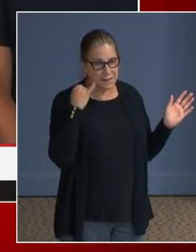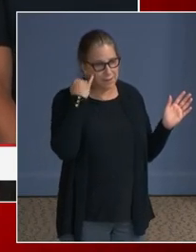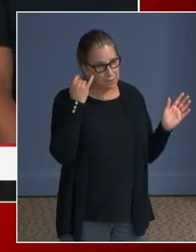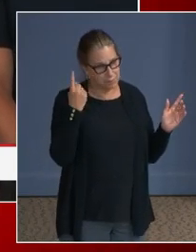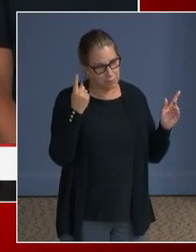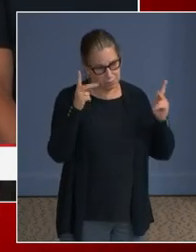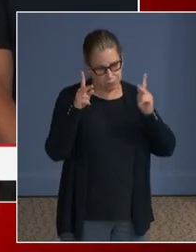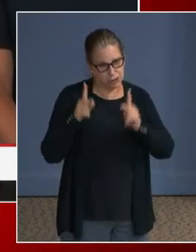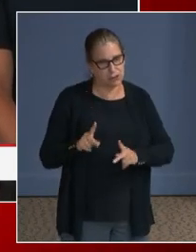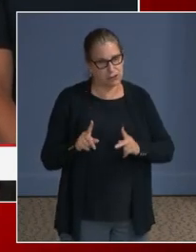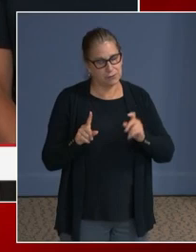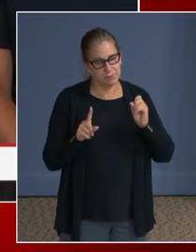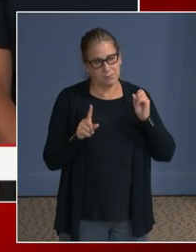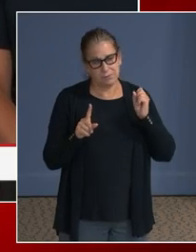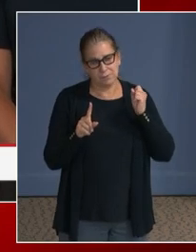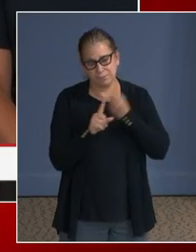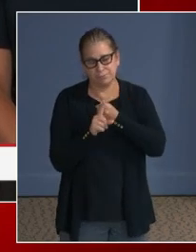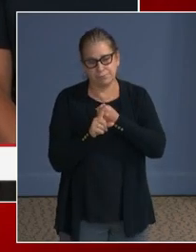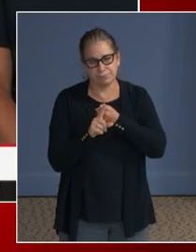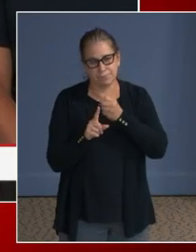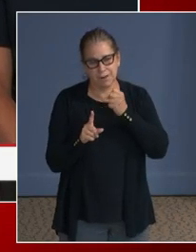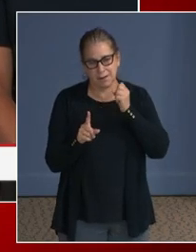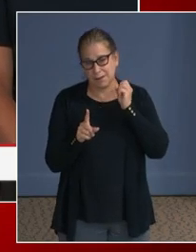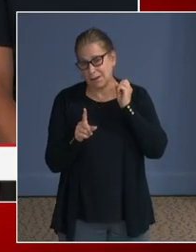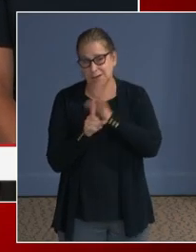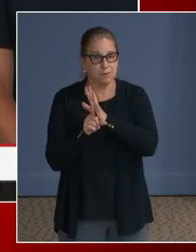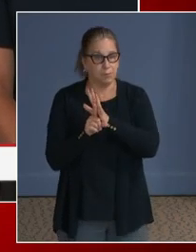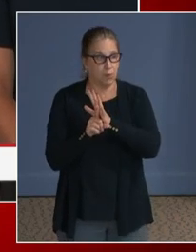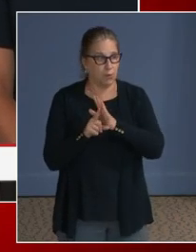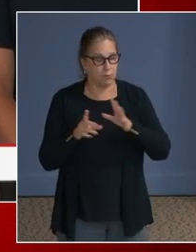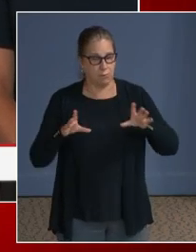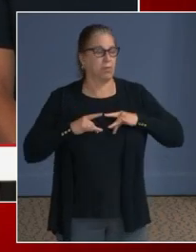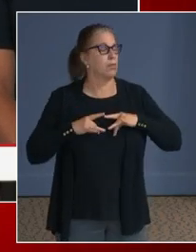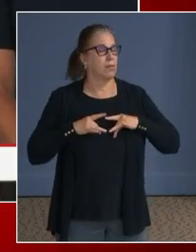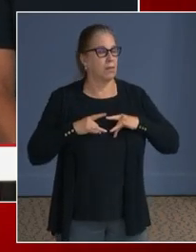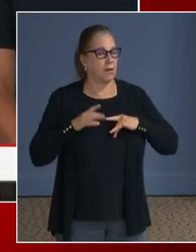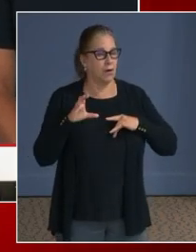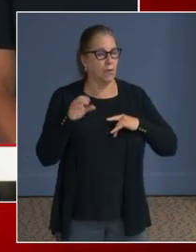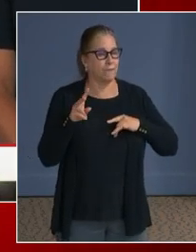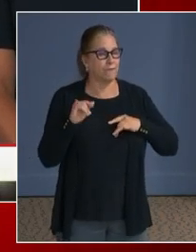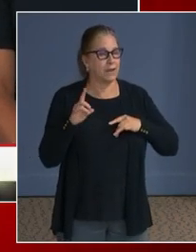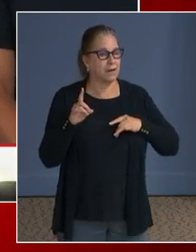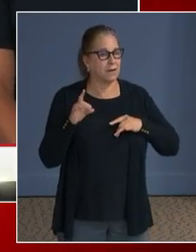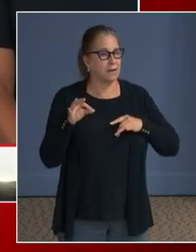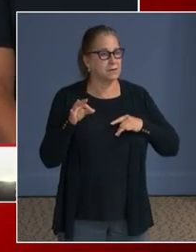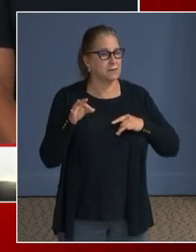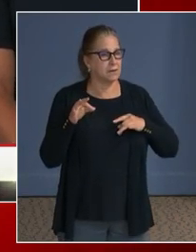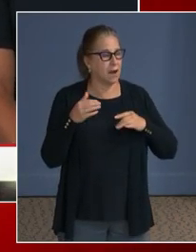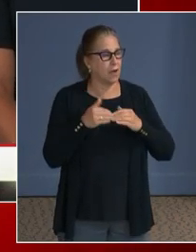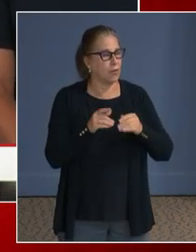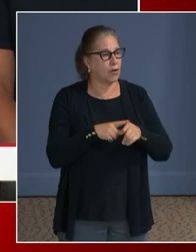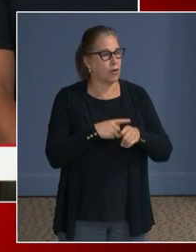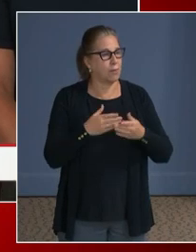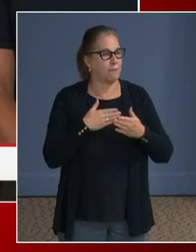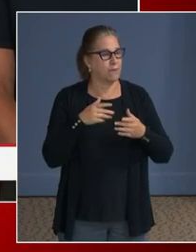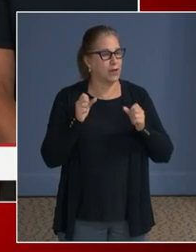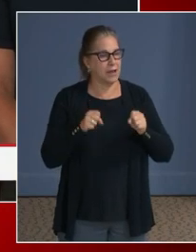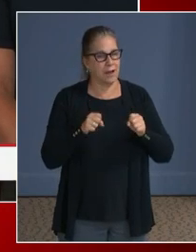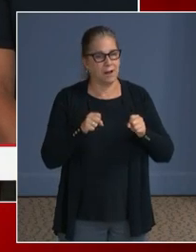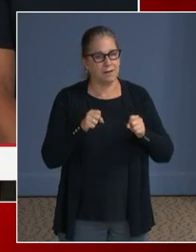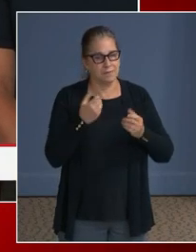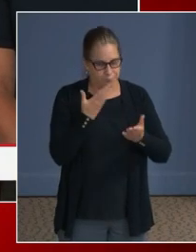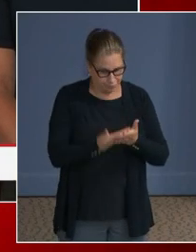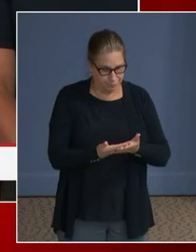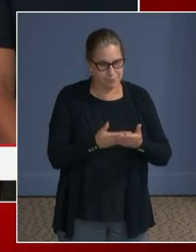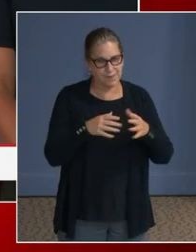say today, and they contract it, how long until they would actually test positive? I think I'm trying to get to, if somebody thinks they may have